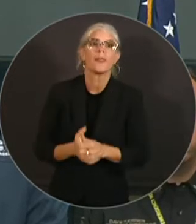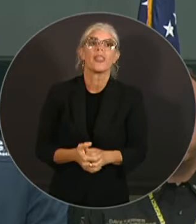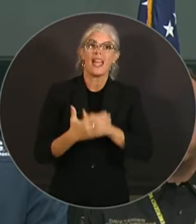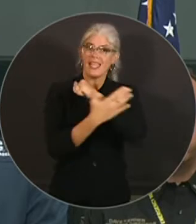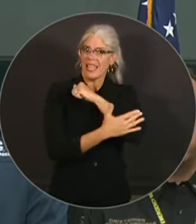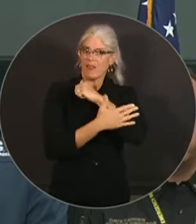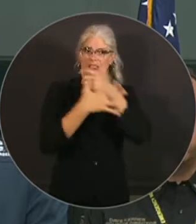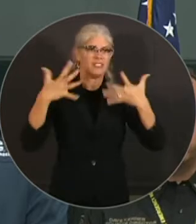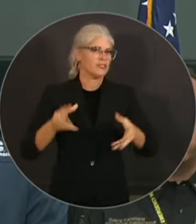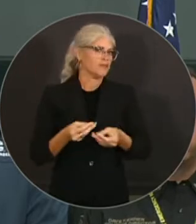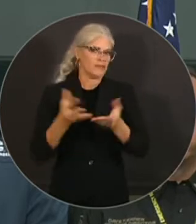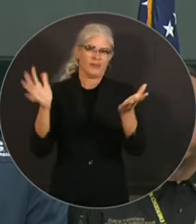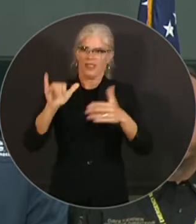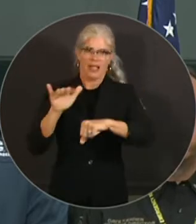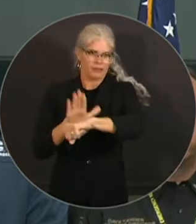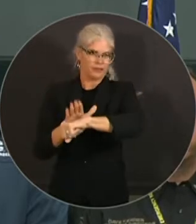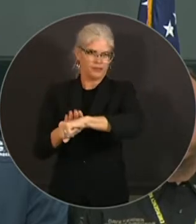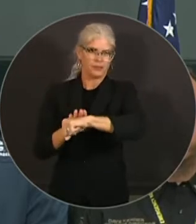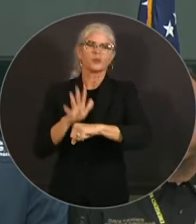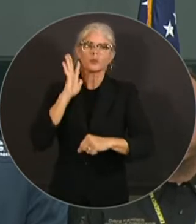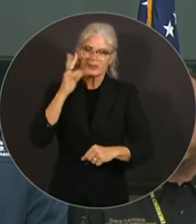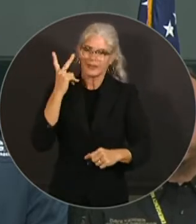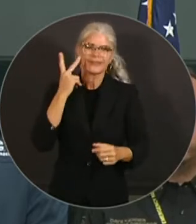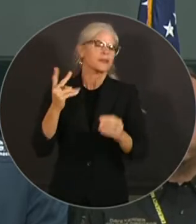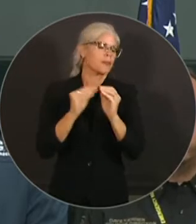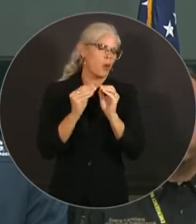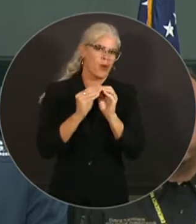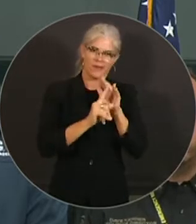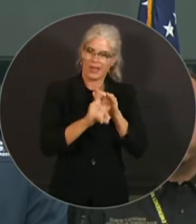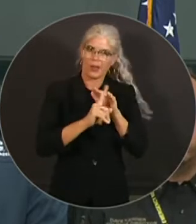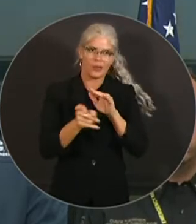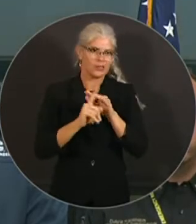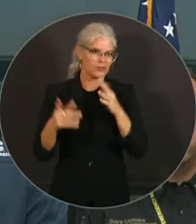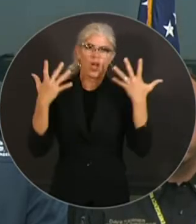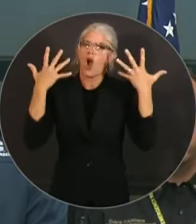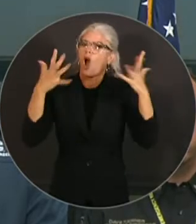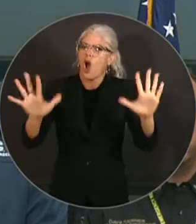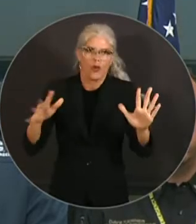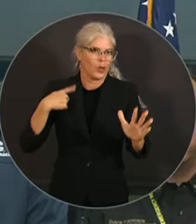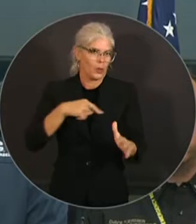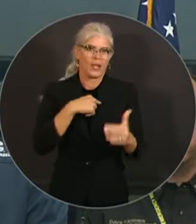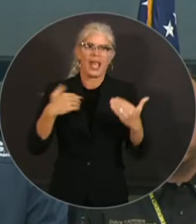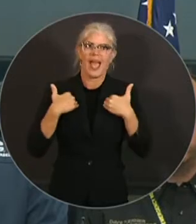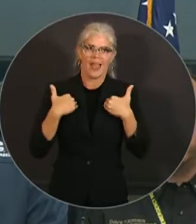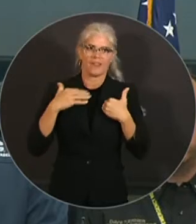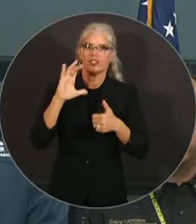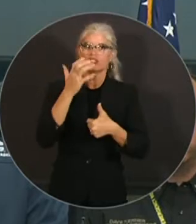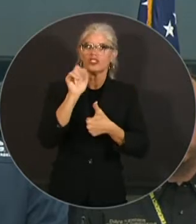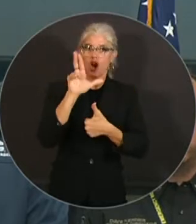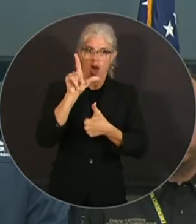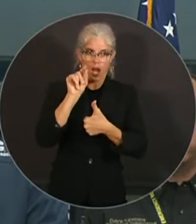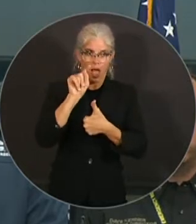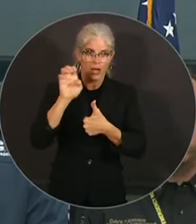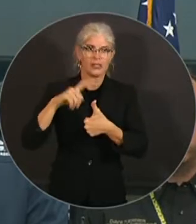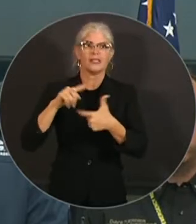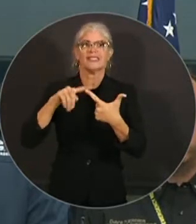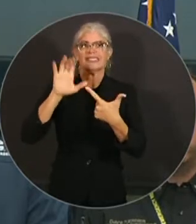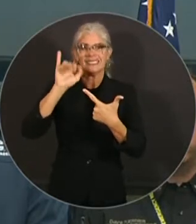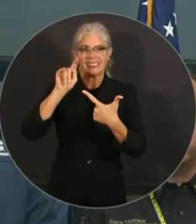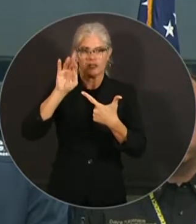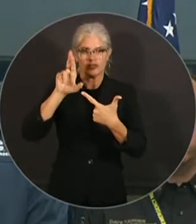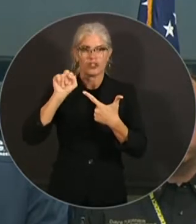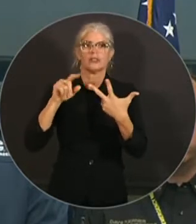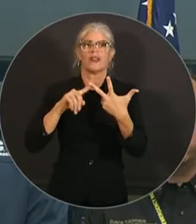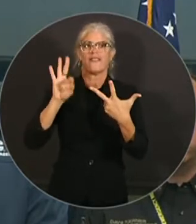to continue to see some more evacuations. Already we have Charlotte, Citrus, Hernando, Hillsborough, Lee, Manatee, Pasco,